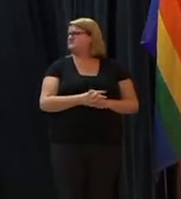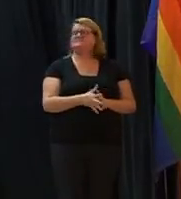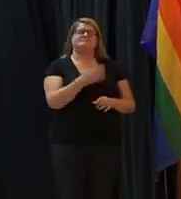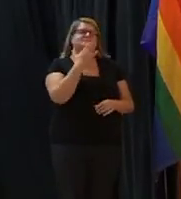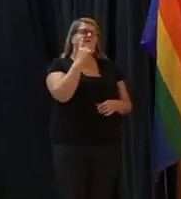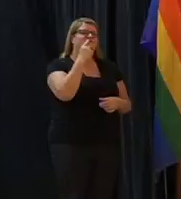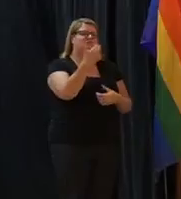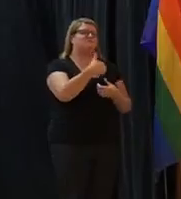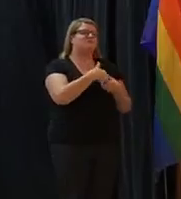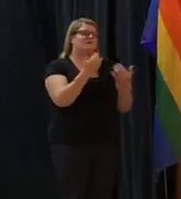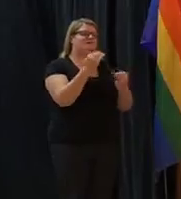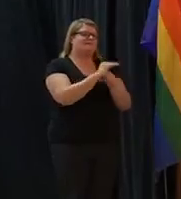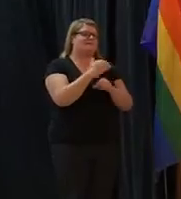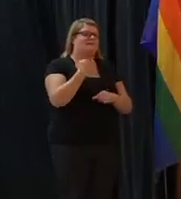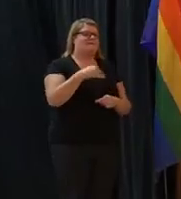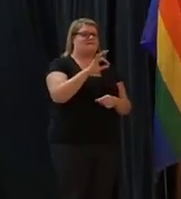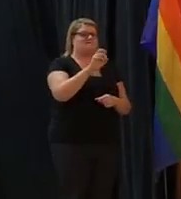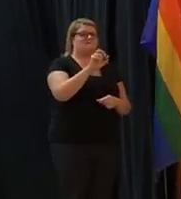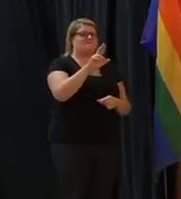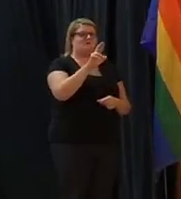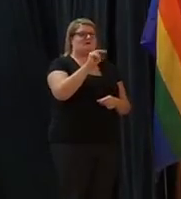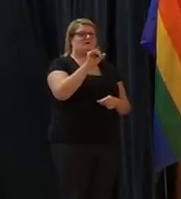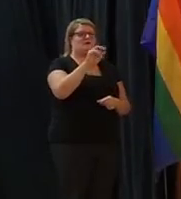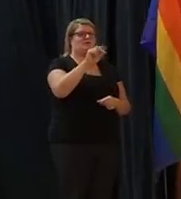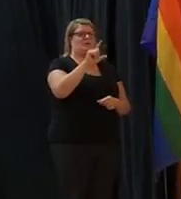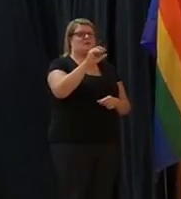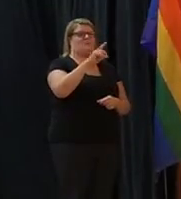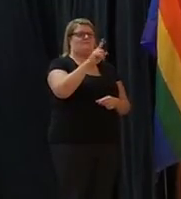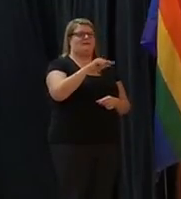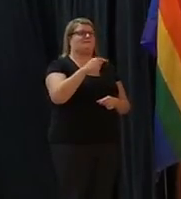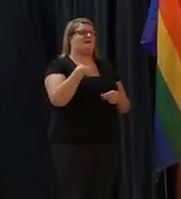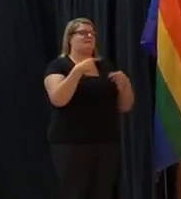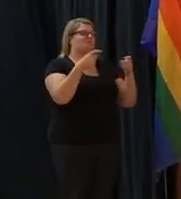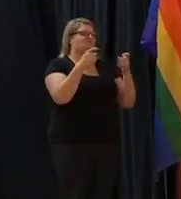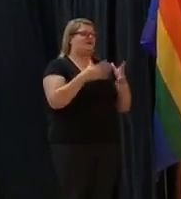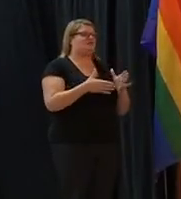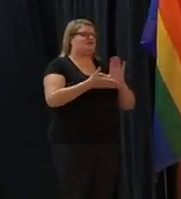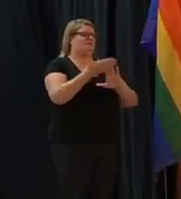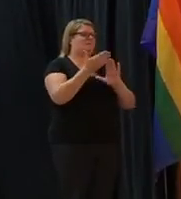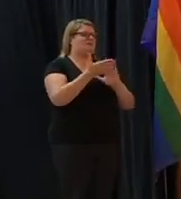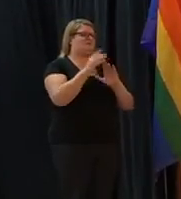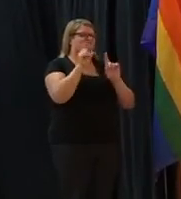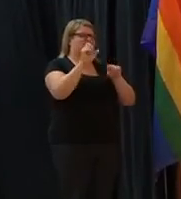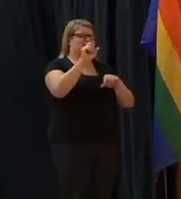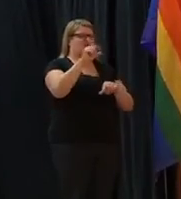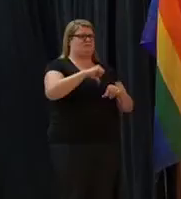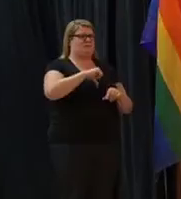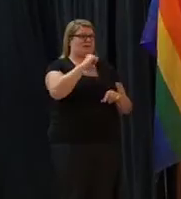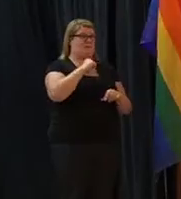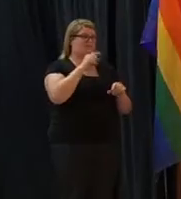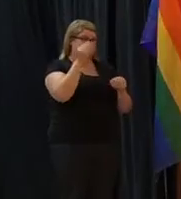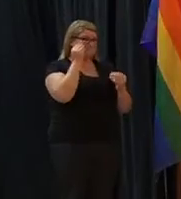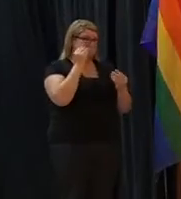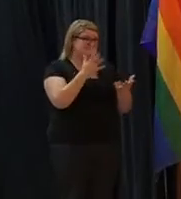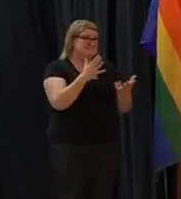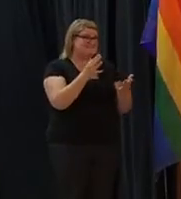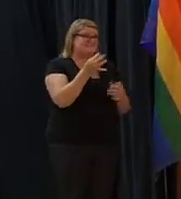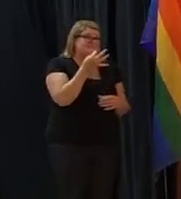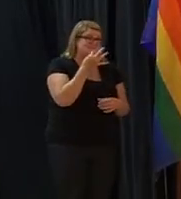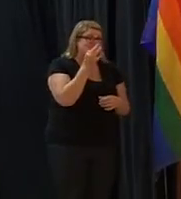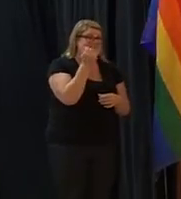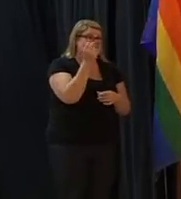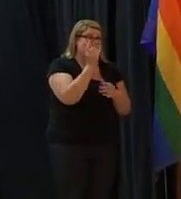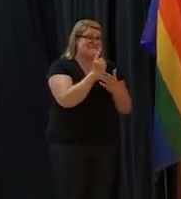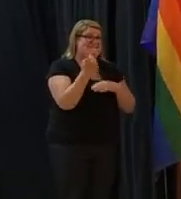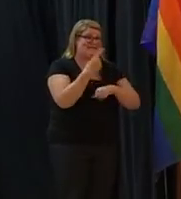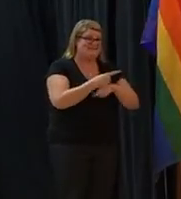Thank you for attending this evening. My name is Fernando Lopez and I'm the Director of Operations at San Diego Pride, which, by the way, is in just